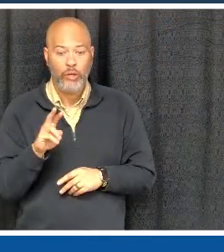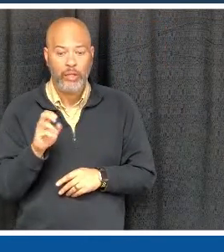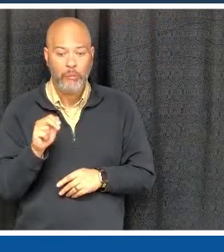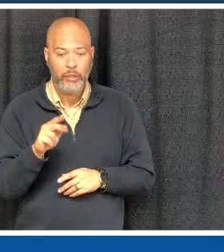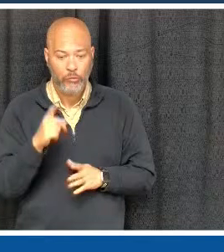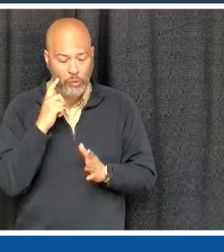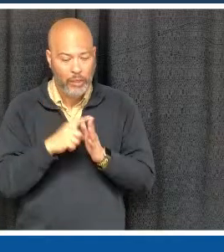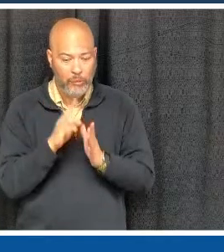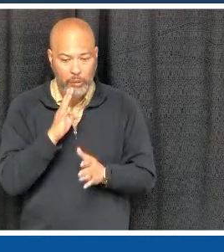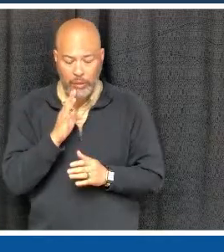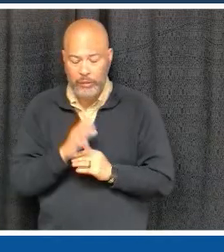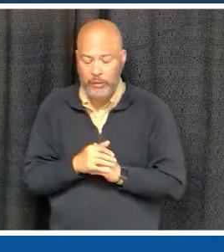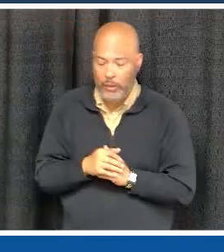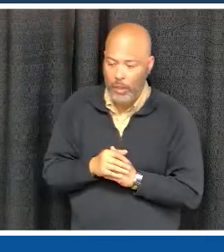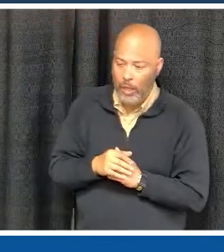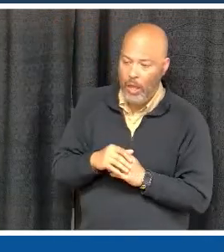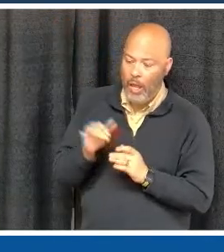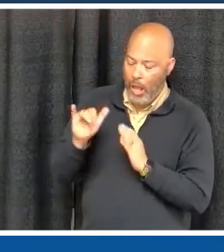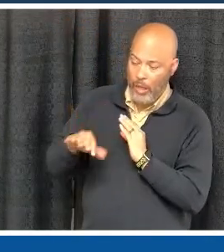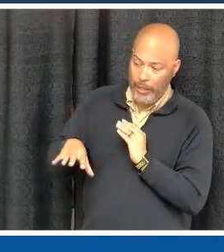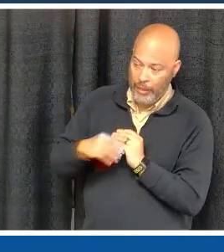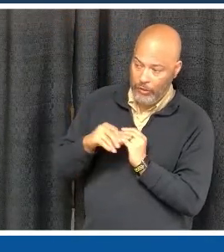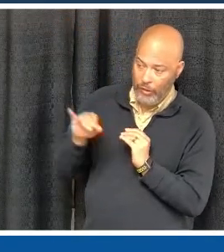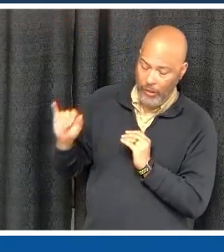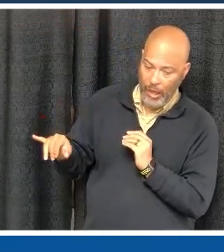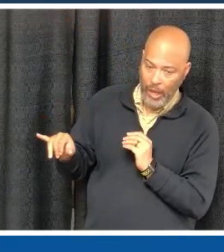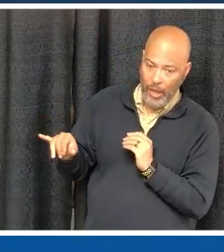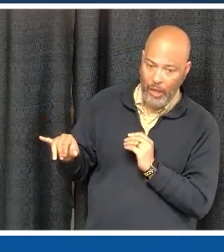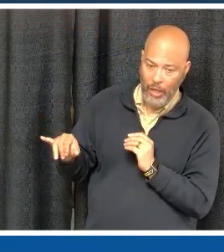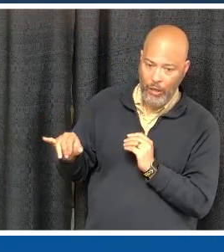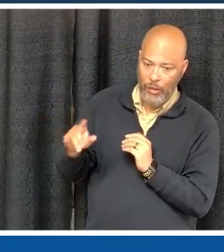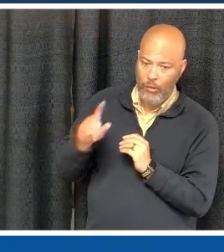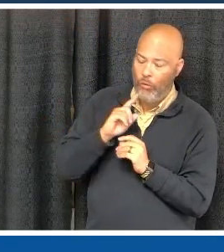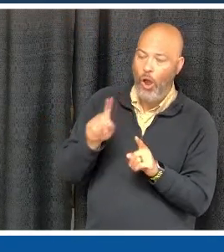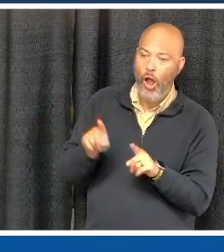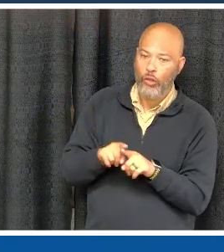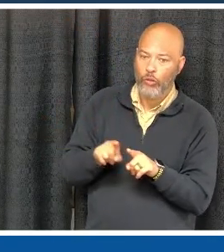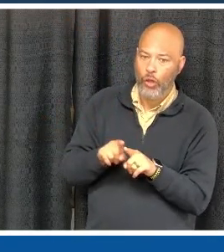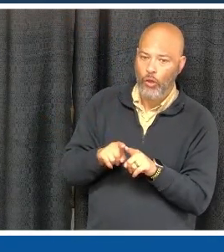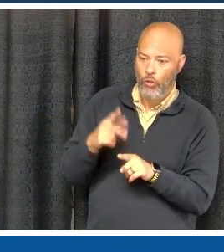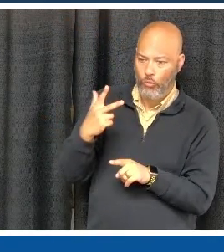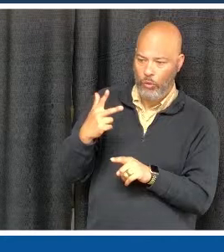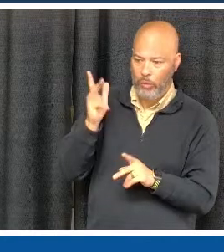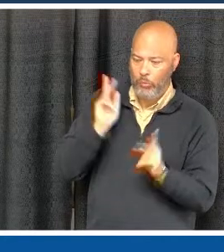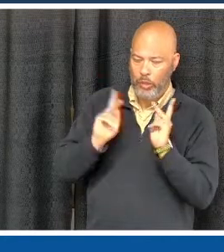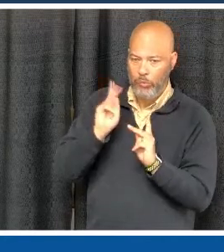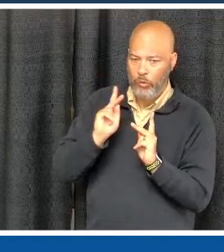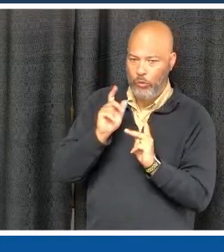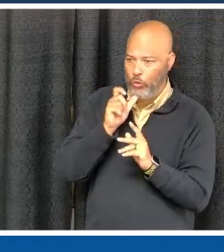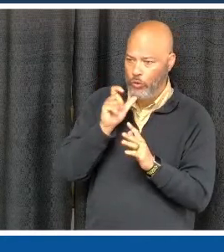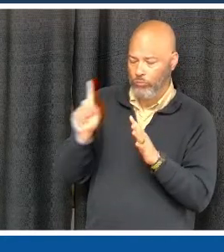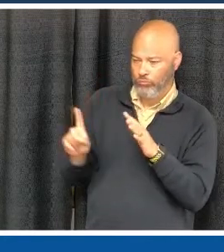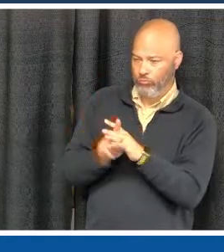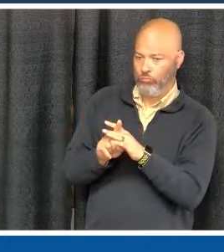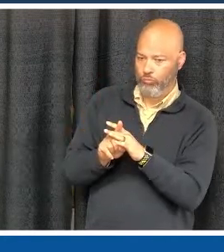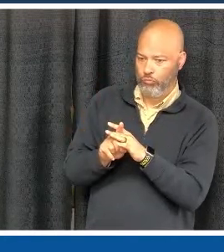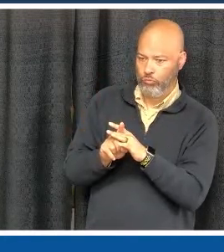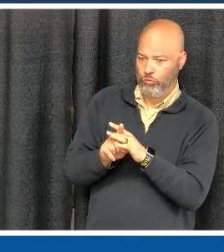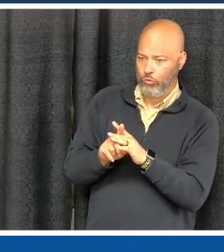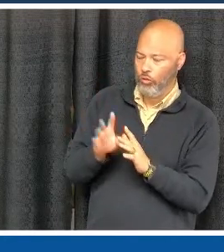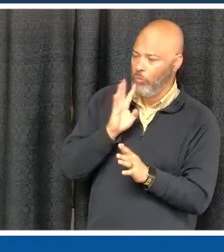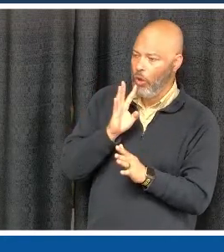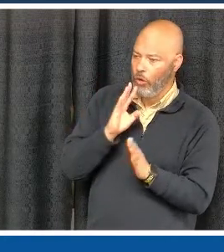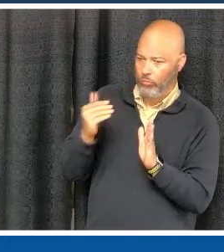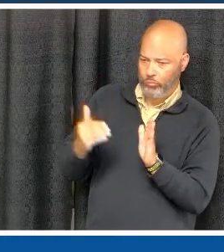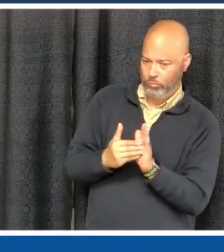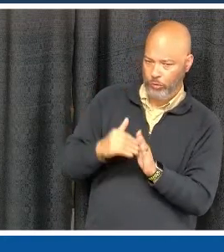recognized. Thank you, Mayor. In addition to that, there were also 3 residents that came and spoke against it